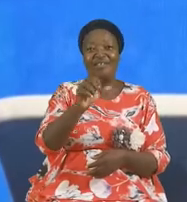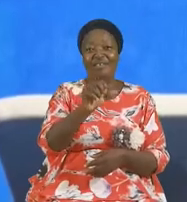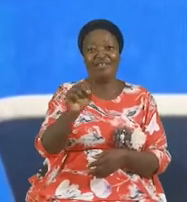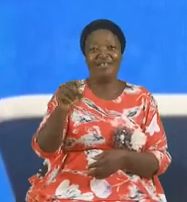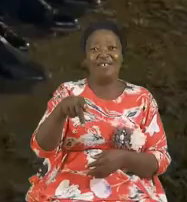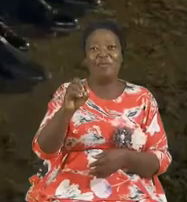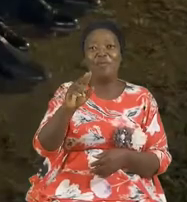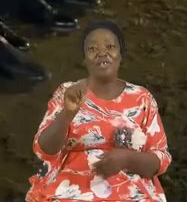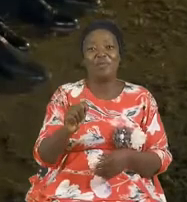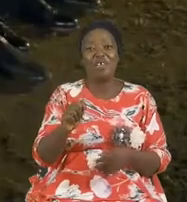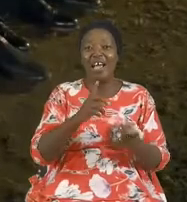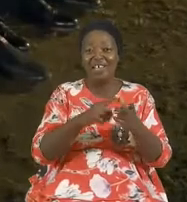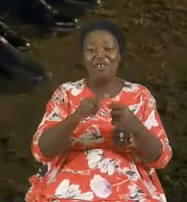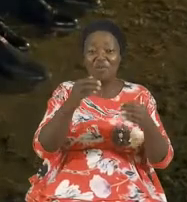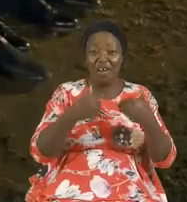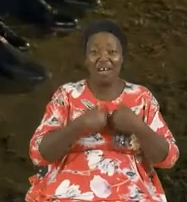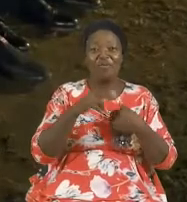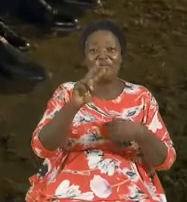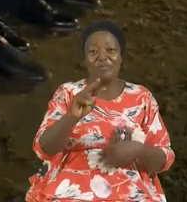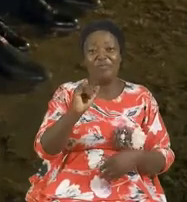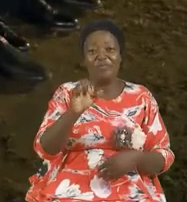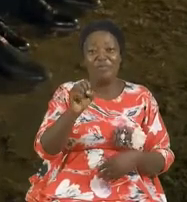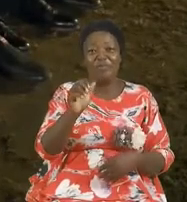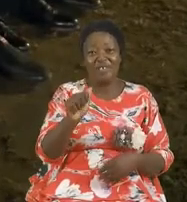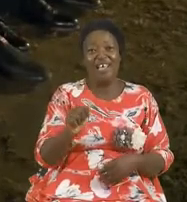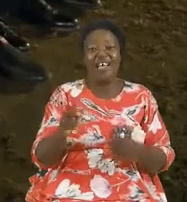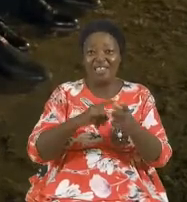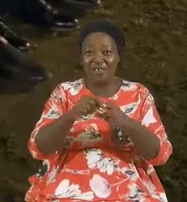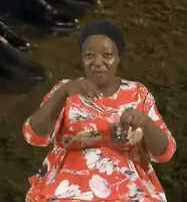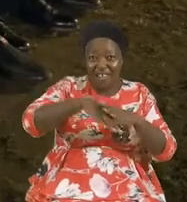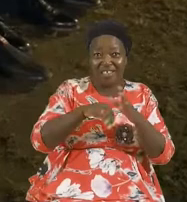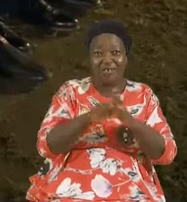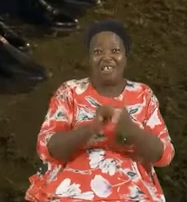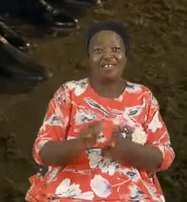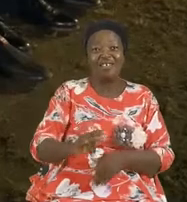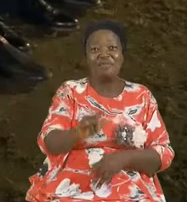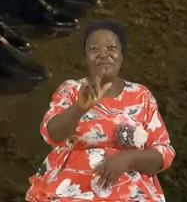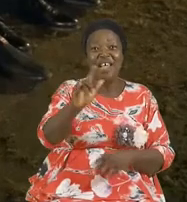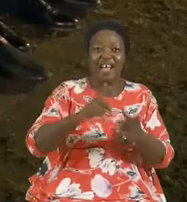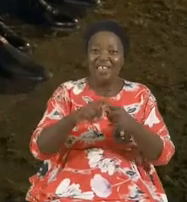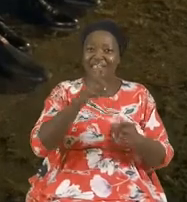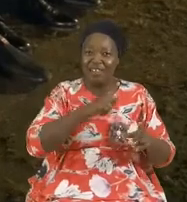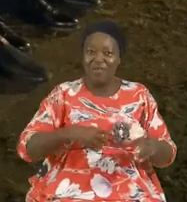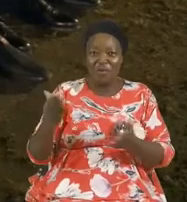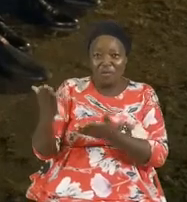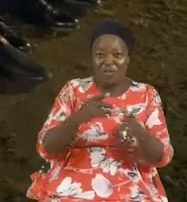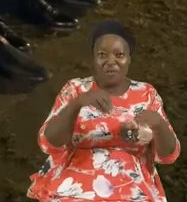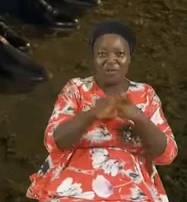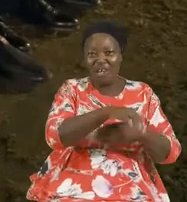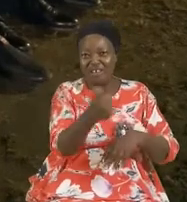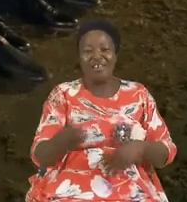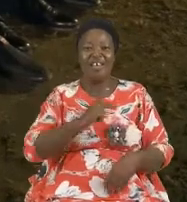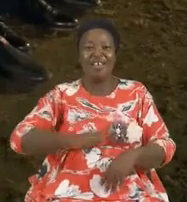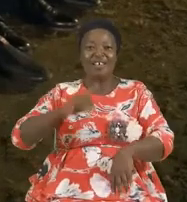you got passport, you got visa, You enter into that